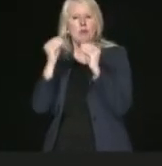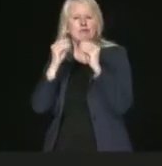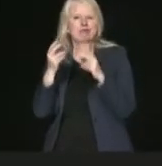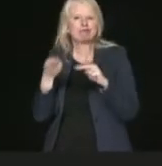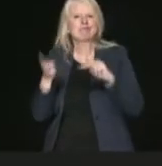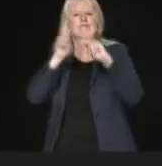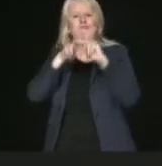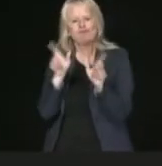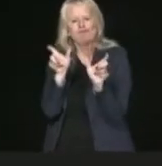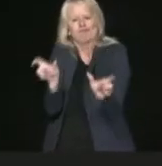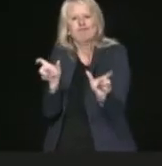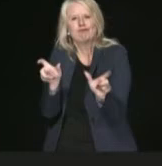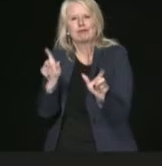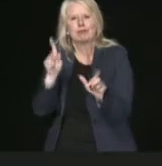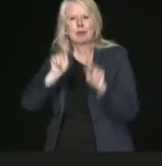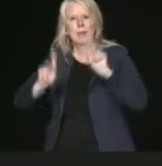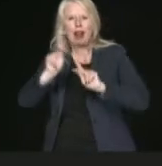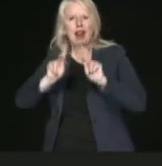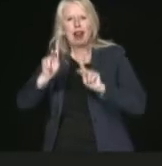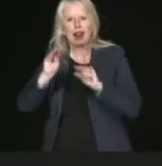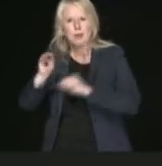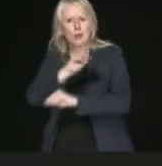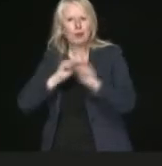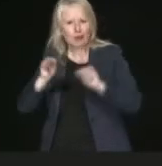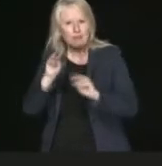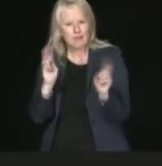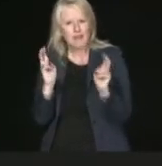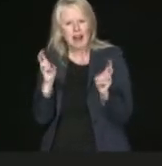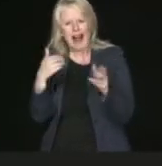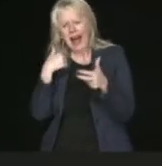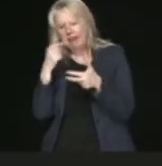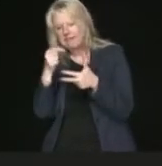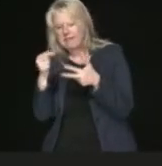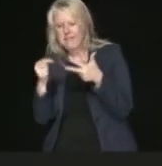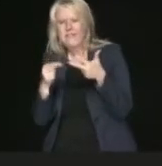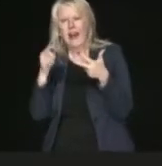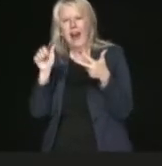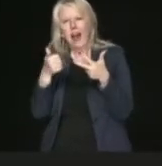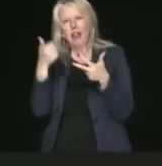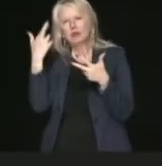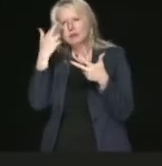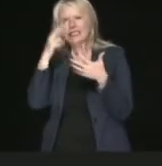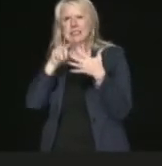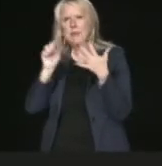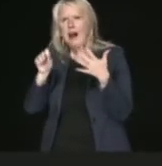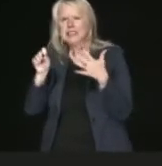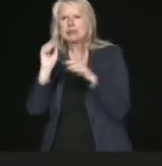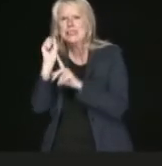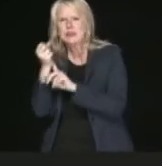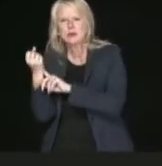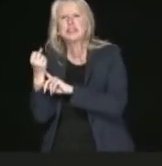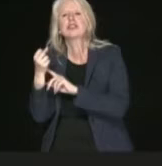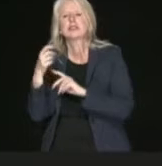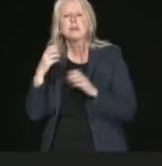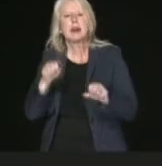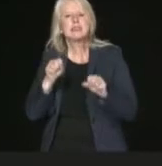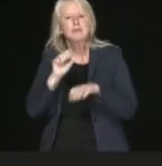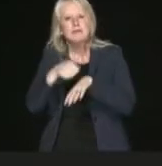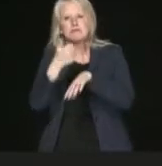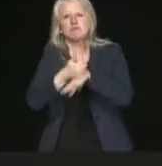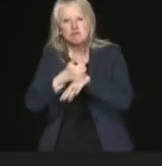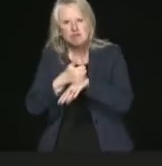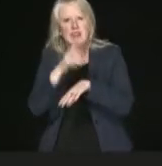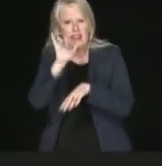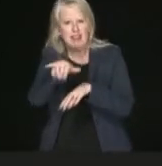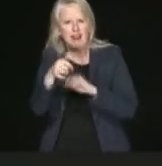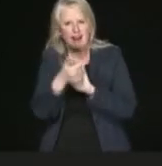further. So there are various measures that we could theoretically consider, but those measures are not